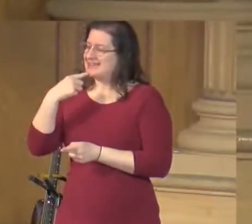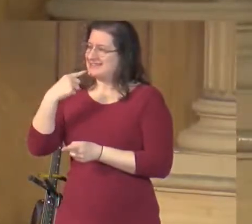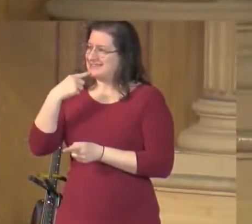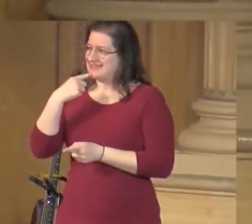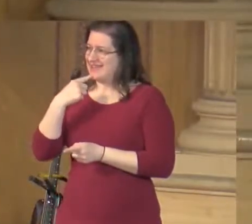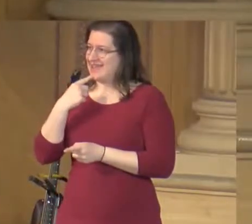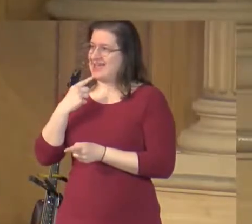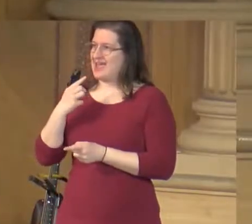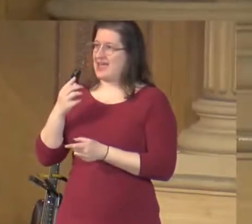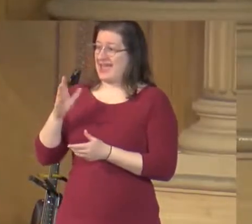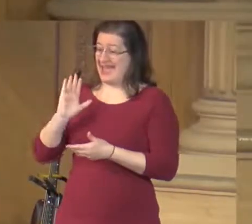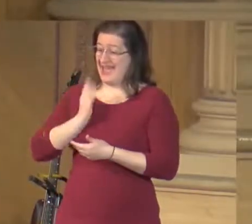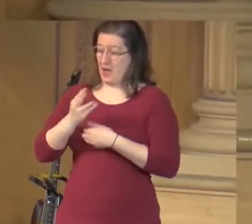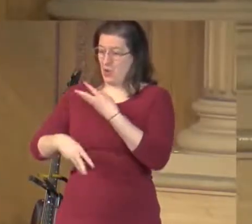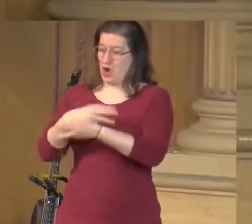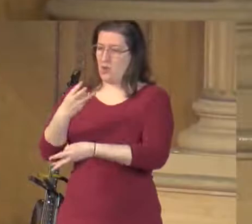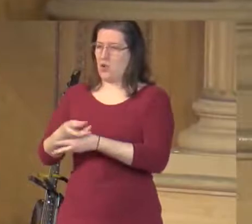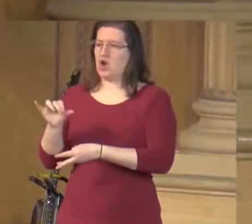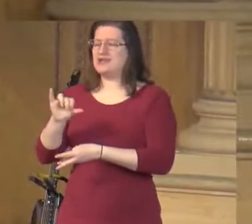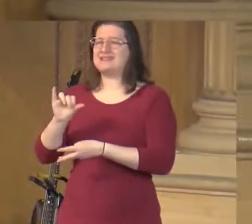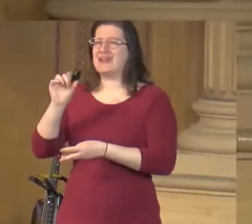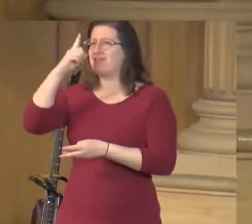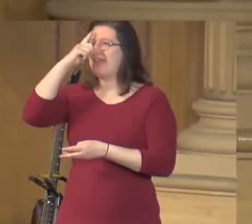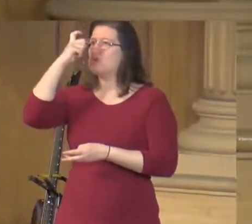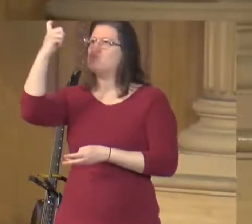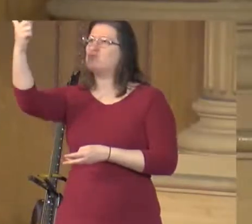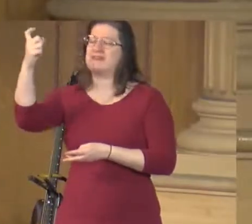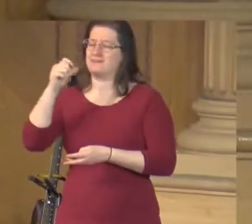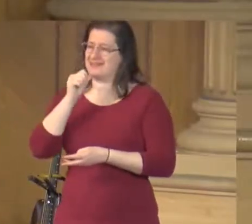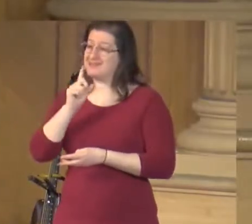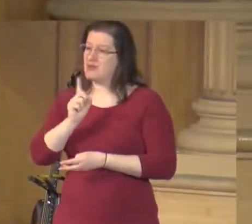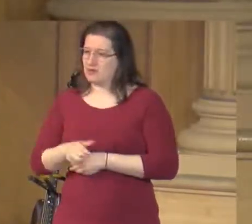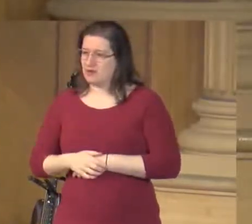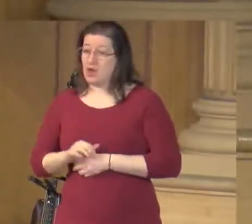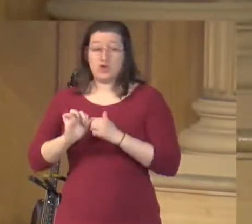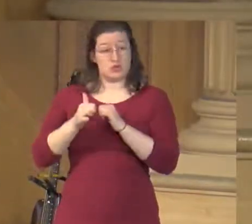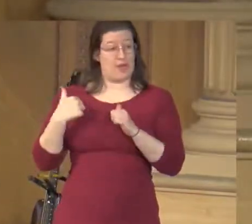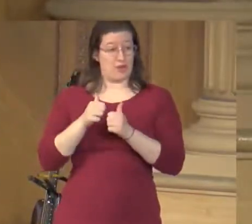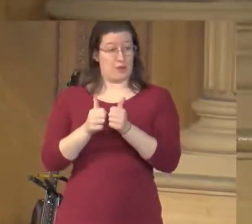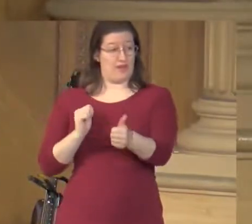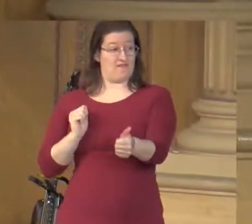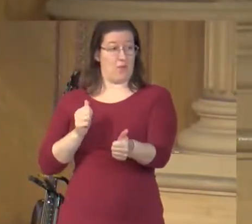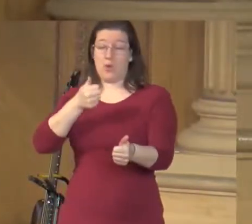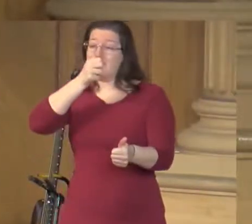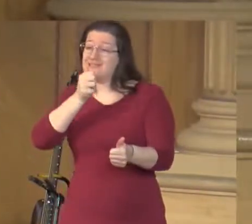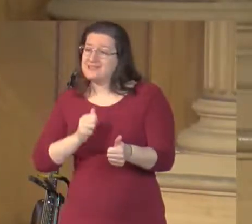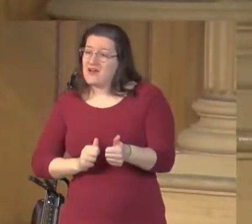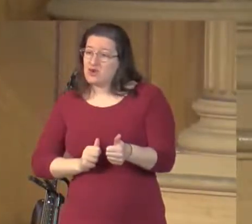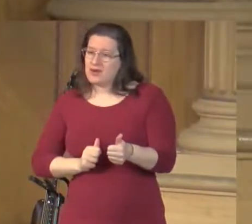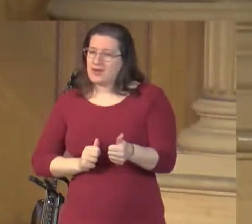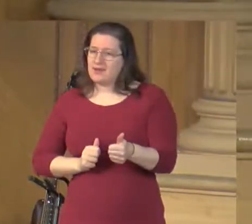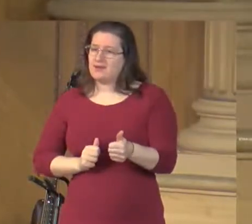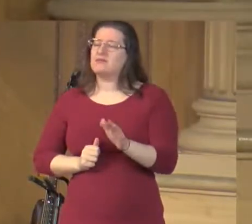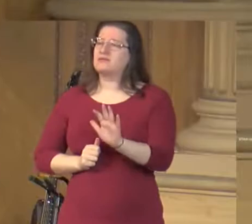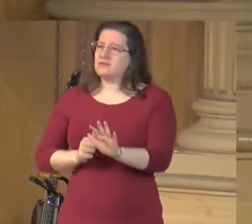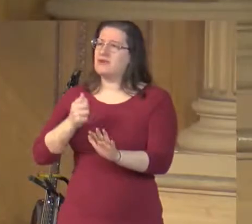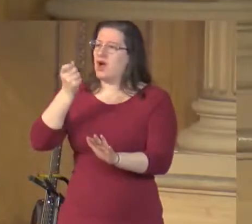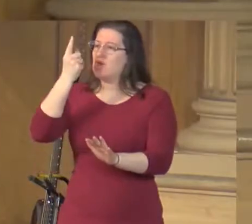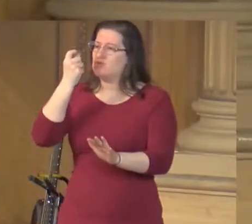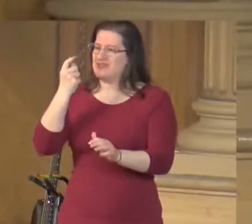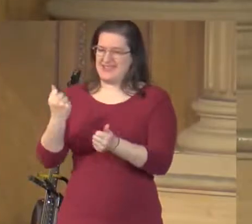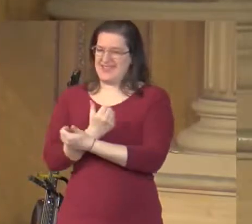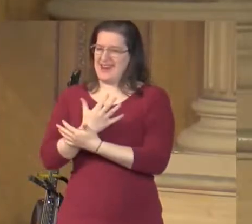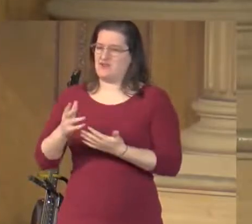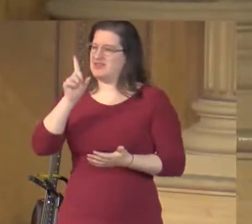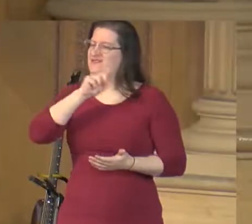dream. That it isn't real. And the way that you can avoid all real suffering and not really feel it is by coming to the realization that it's not real.